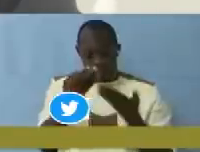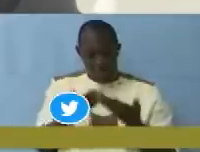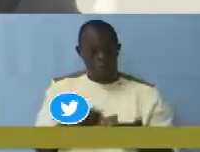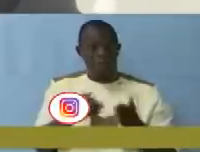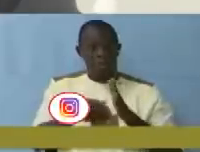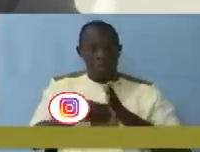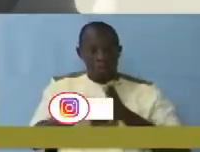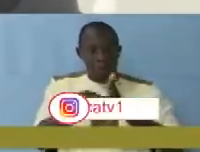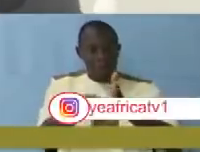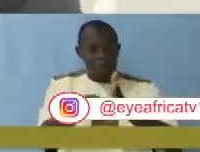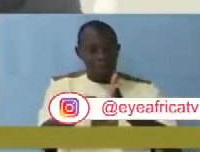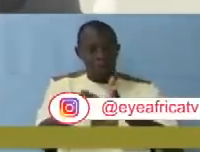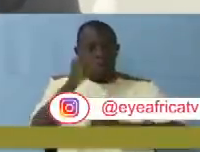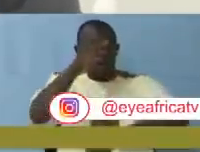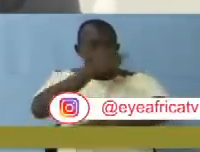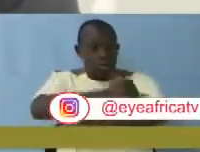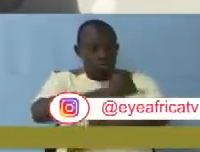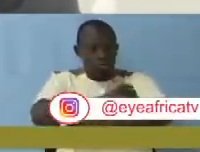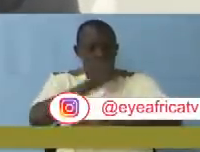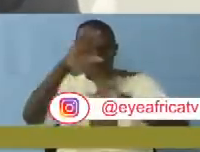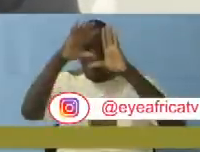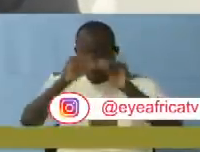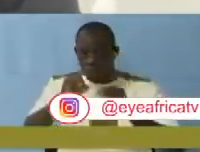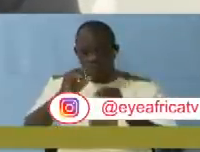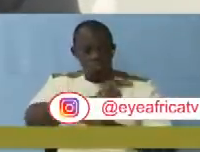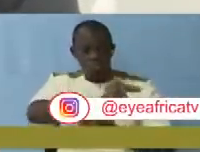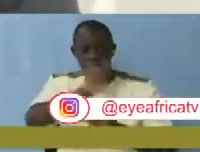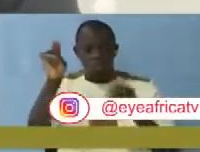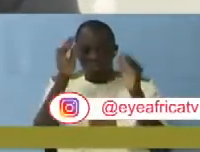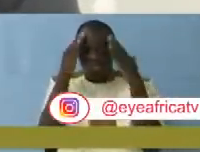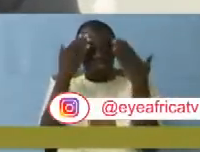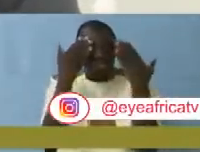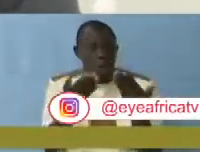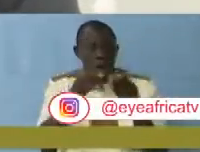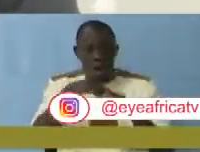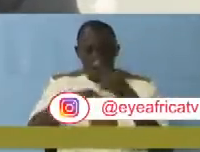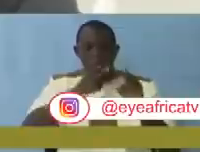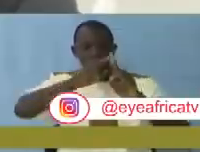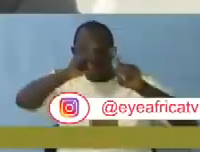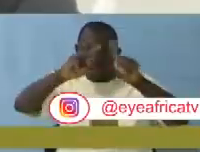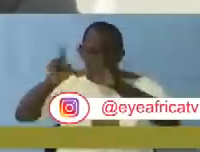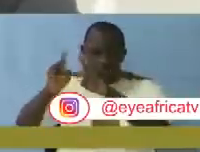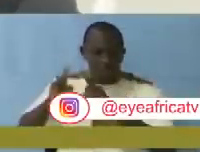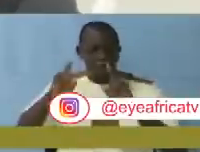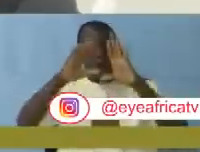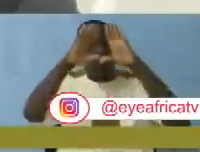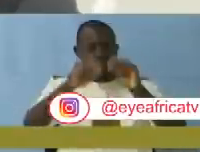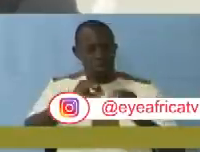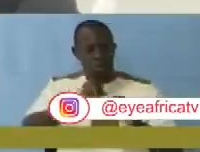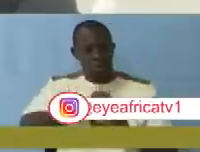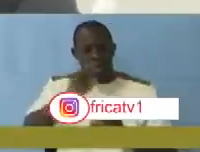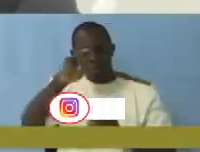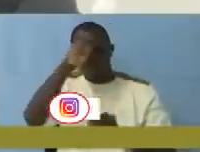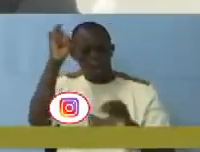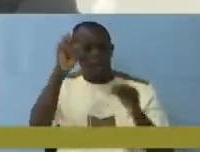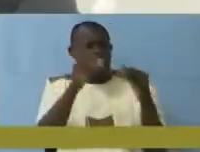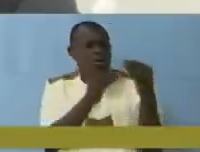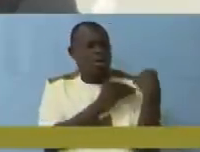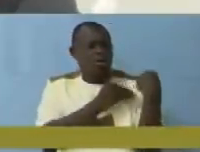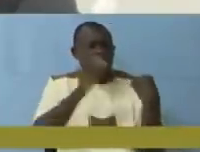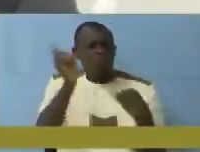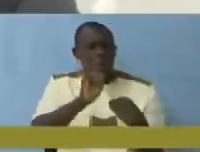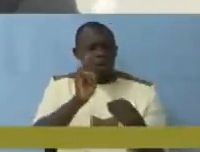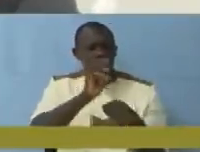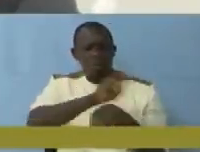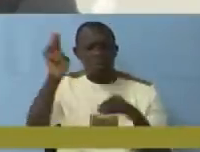director of the institution would not know the functions of the various units in that institution. ninga dra mola me yalan ko nana kira director de mu nyaton ko